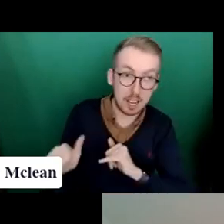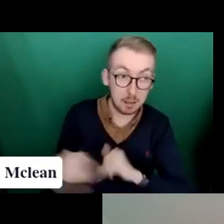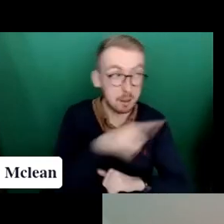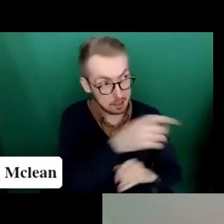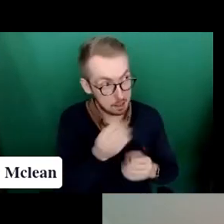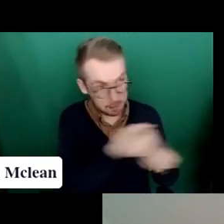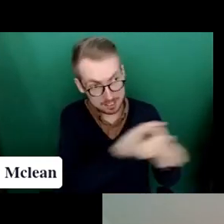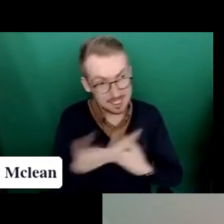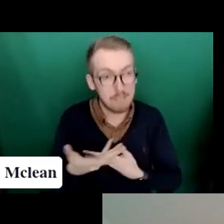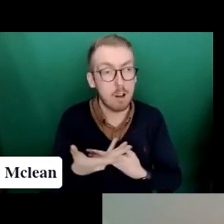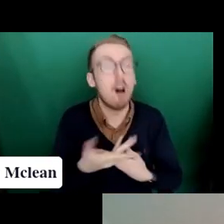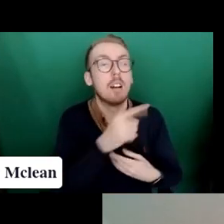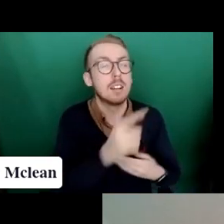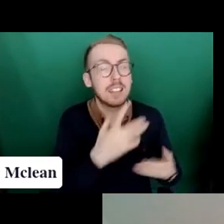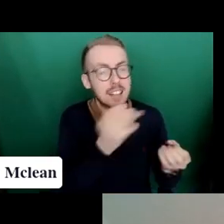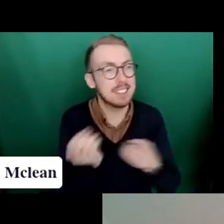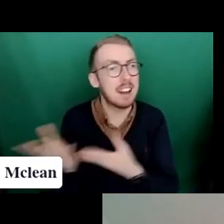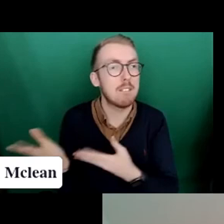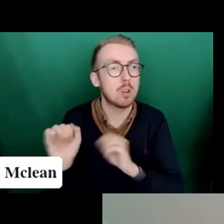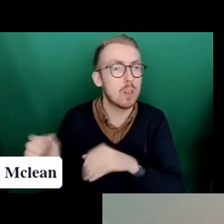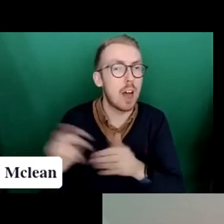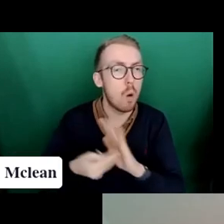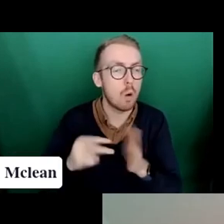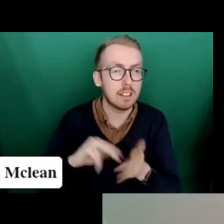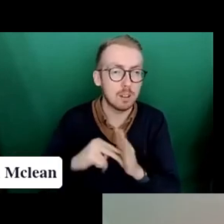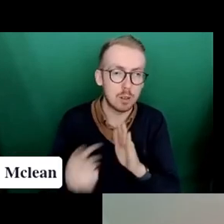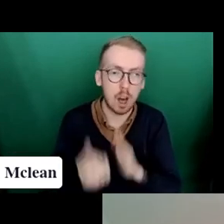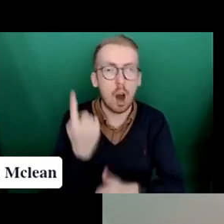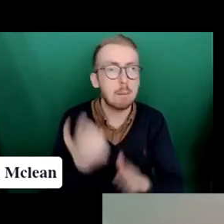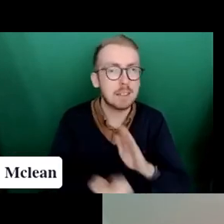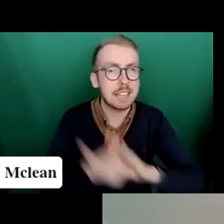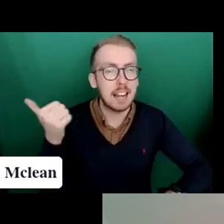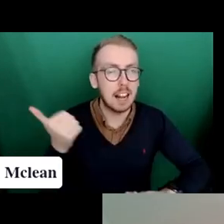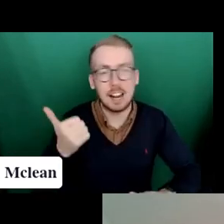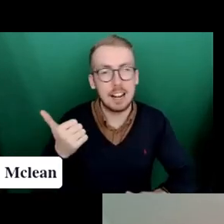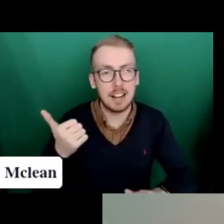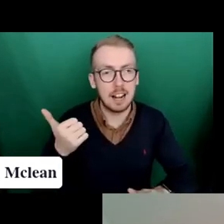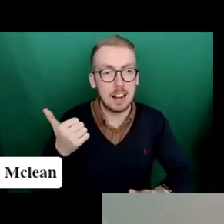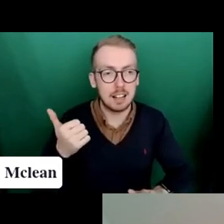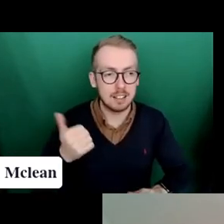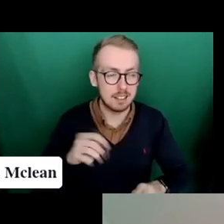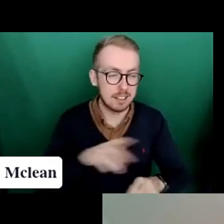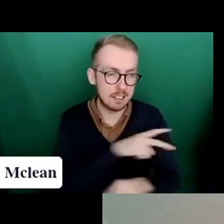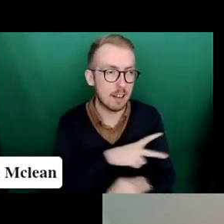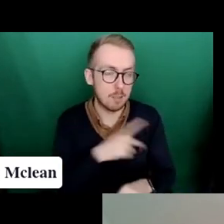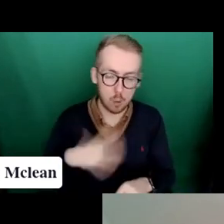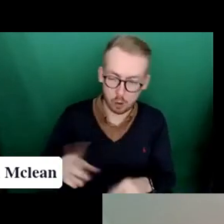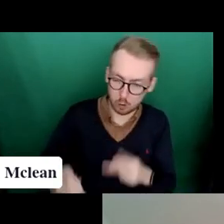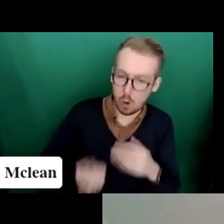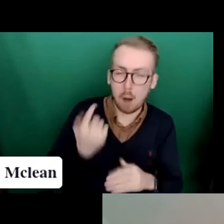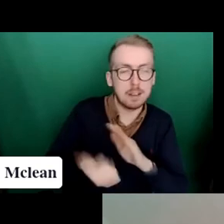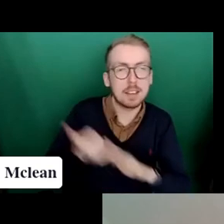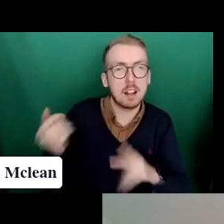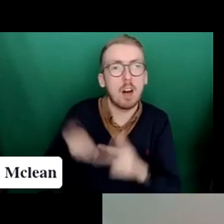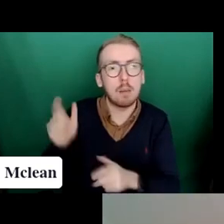that they can then deliver to their organization. So it's upskilling staff that are interested in upskilling others in apprenticeships. So